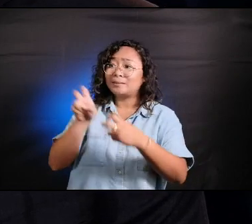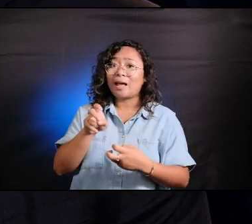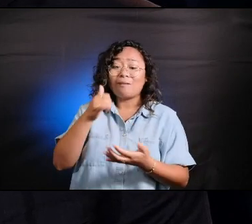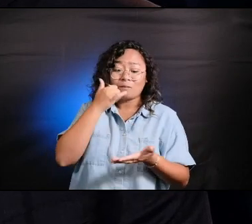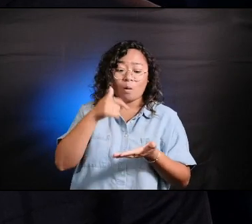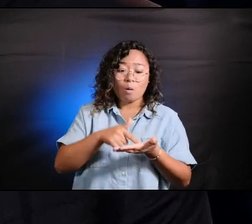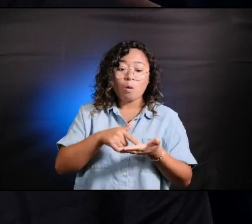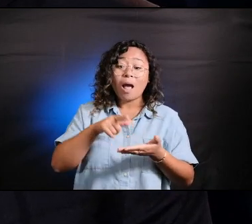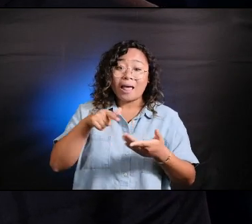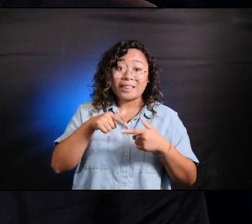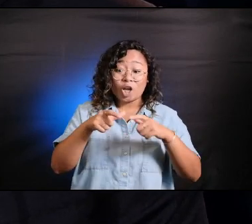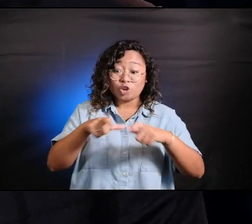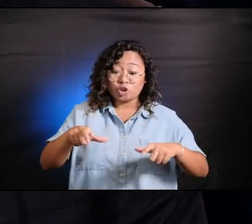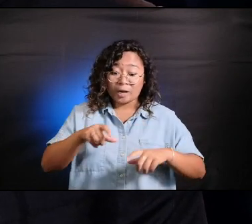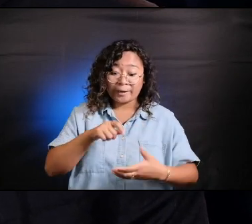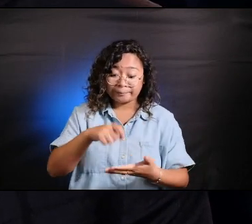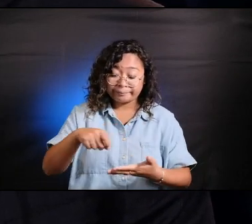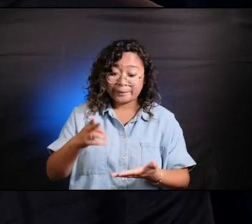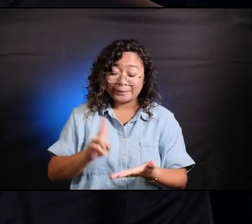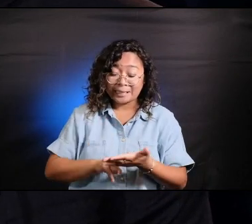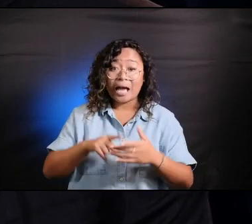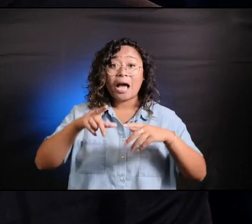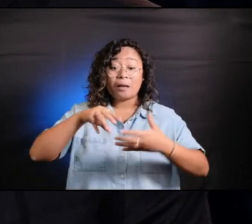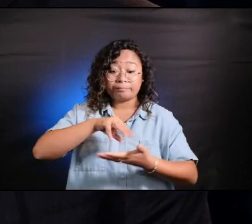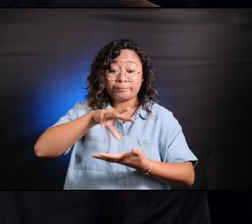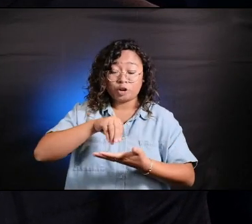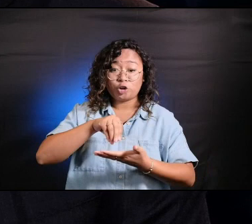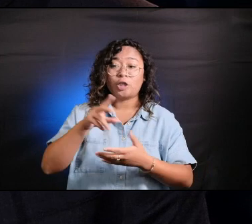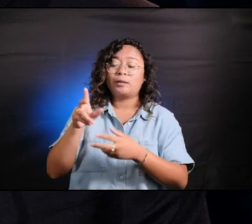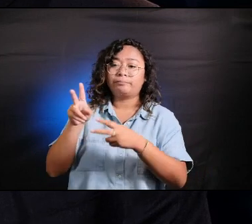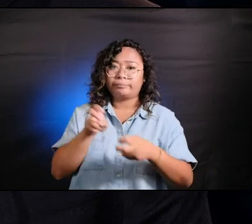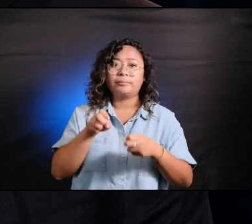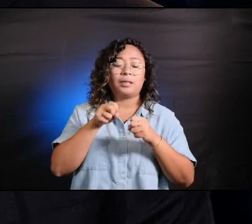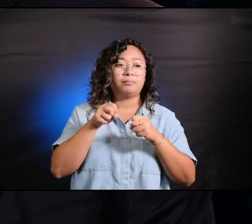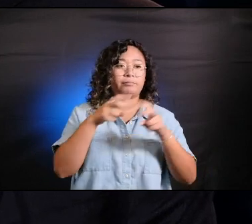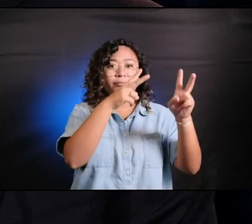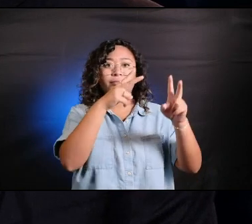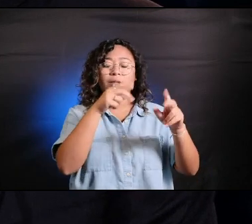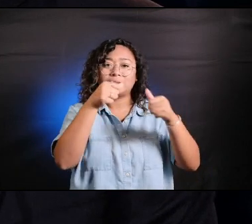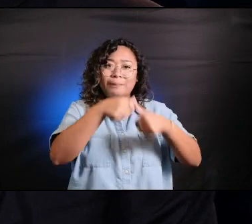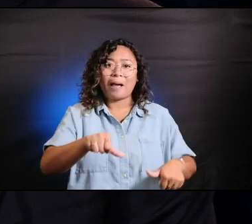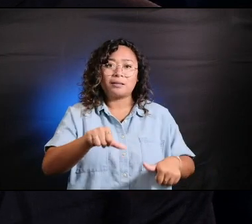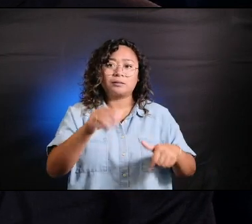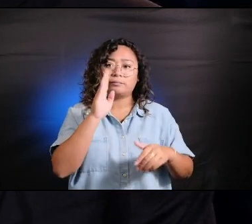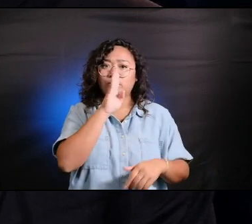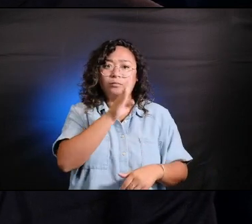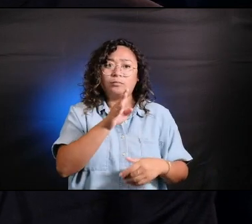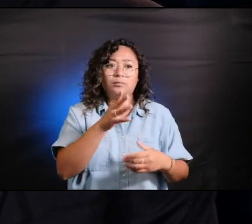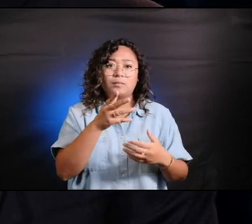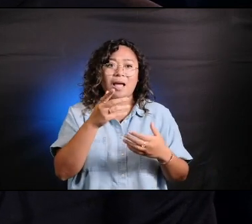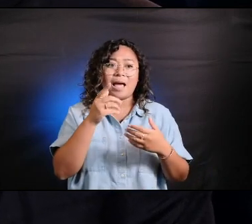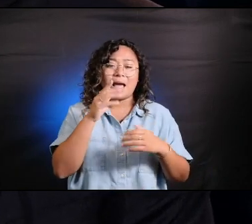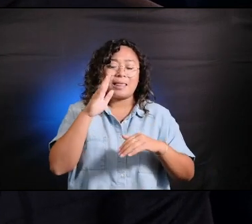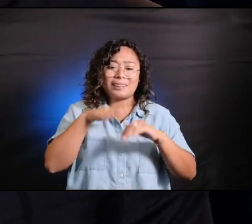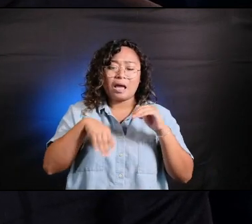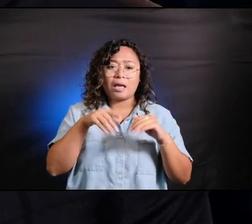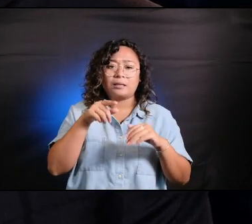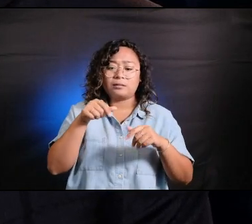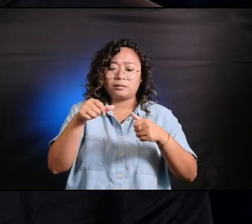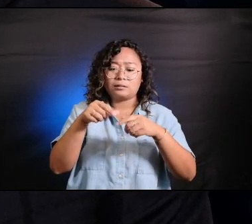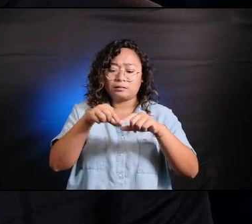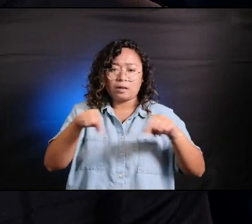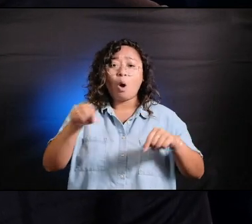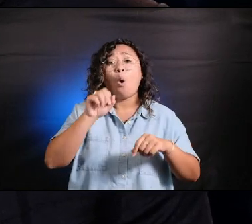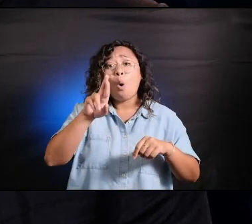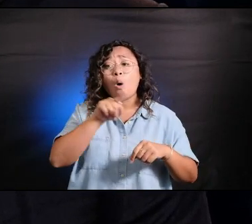picture of your check, it goes right into your account. You could put in your check, deposit it with just a deposit slip in an envelope, or you can go to